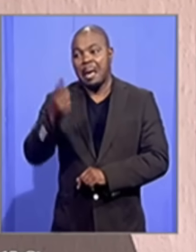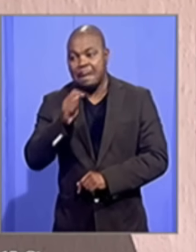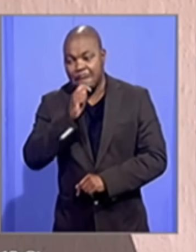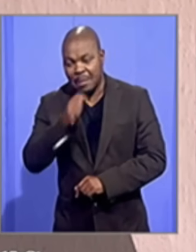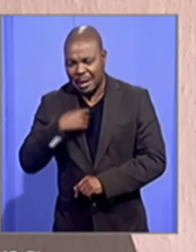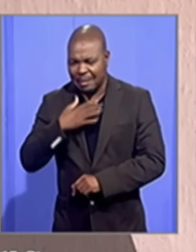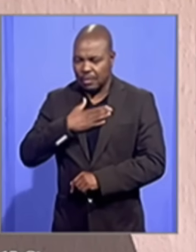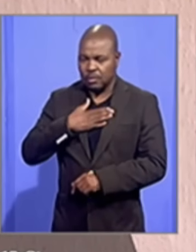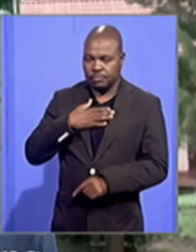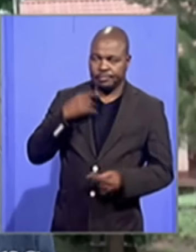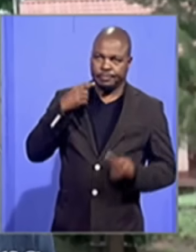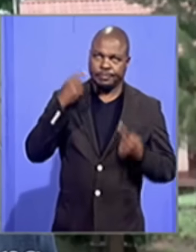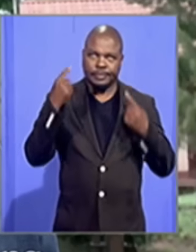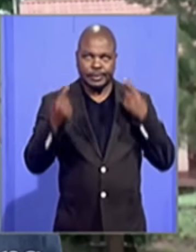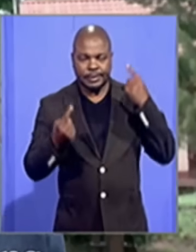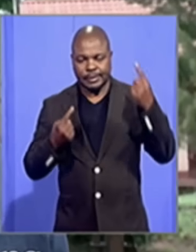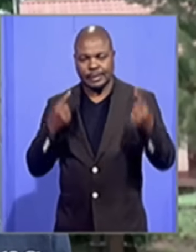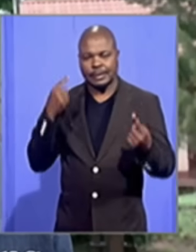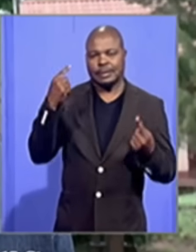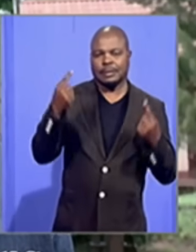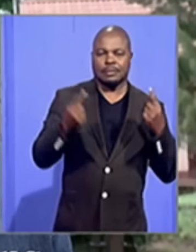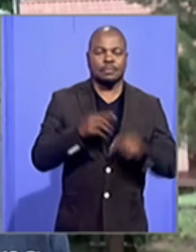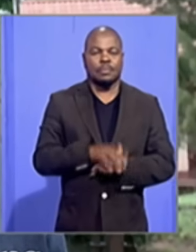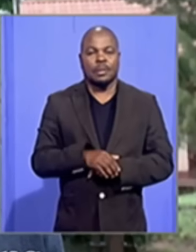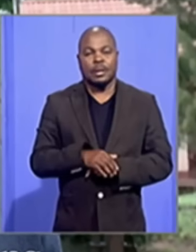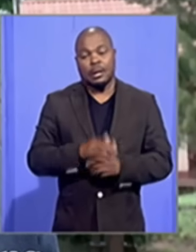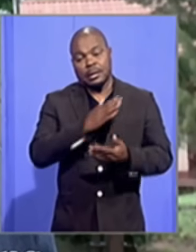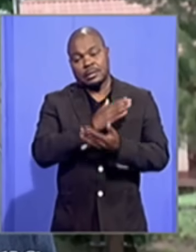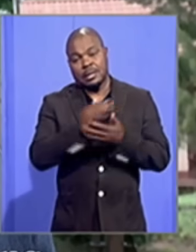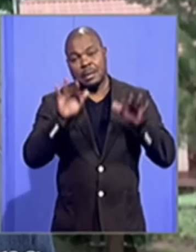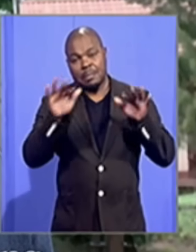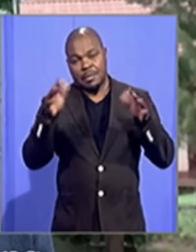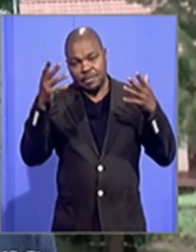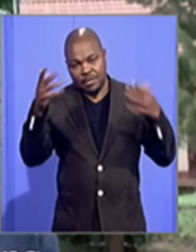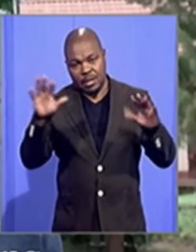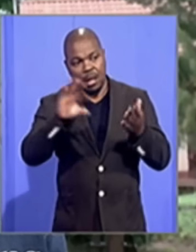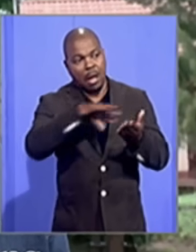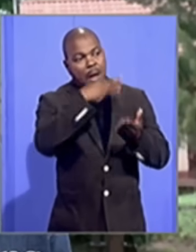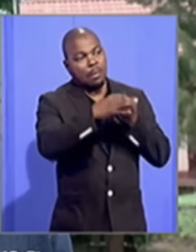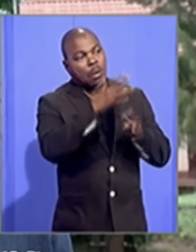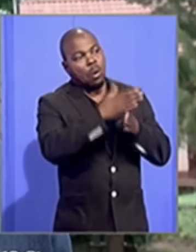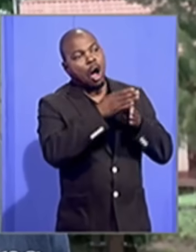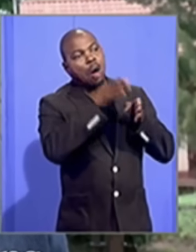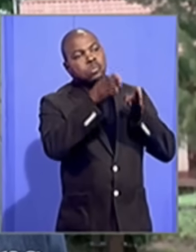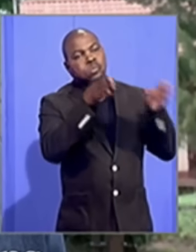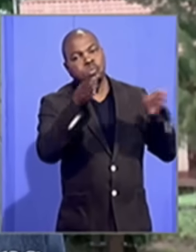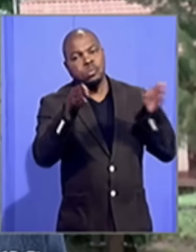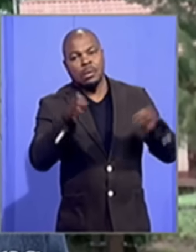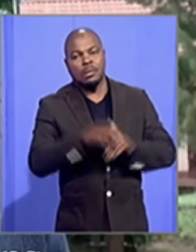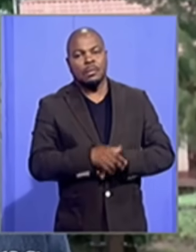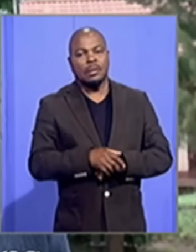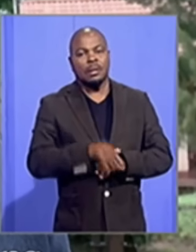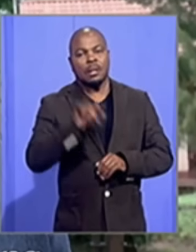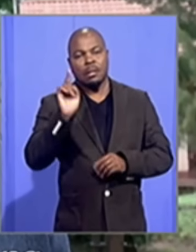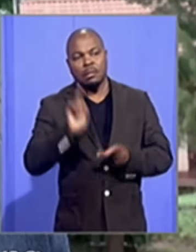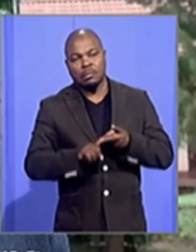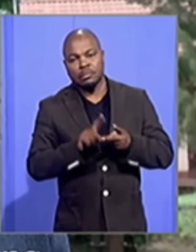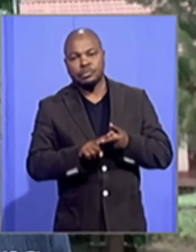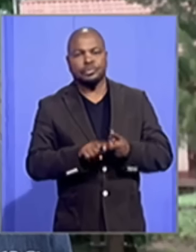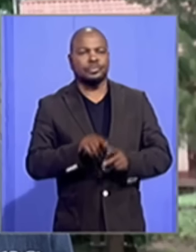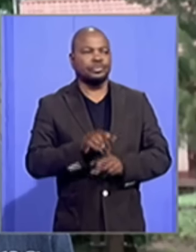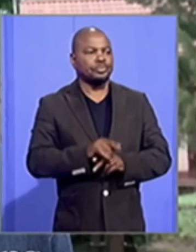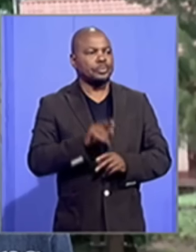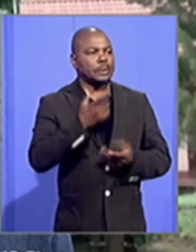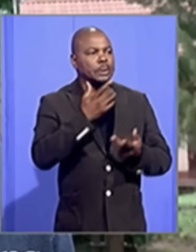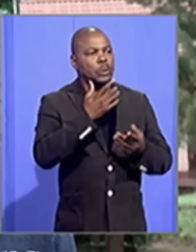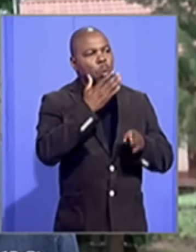was feeling dizzy. See, but by long hore, by kileba apply la mebereko eating, e belo hore ha ba khone go